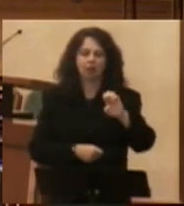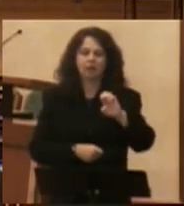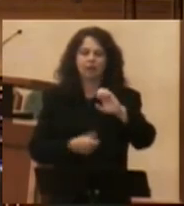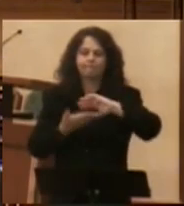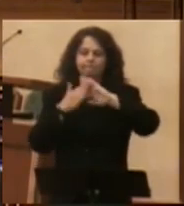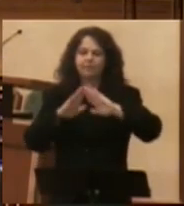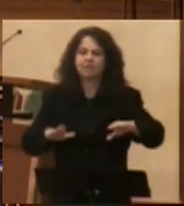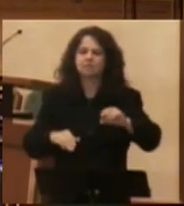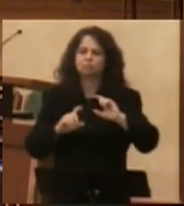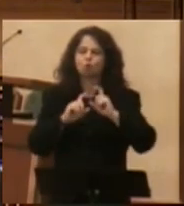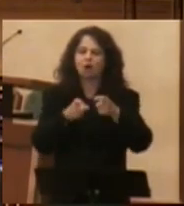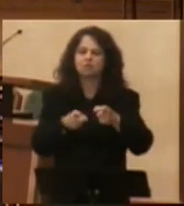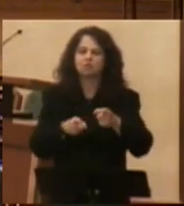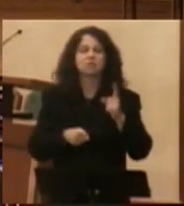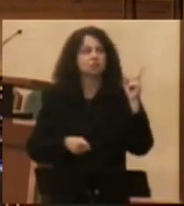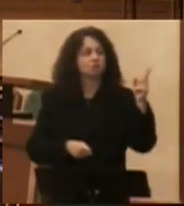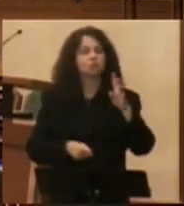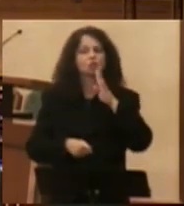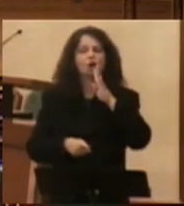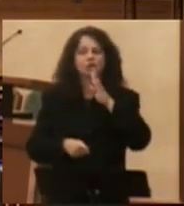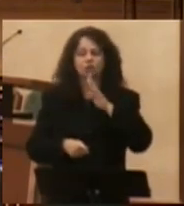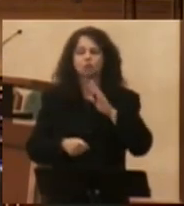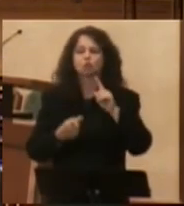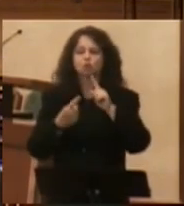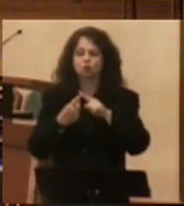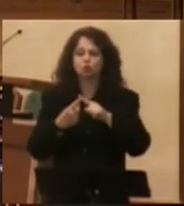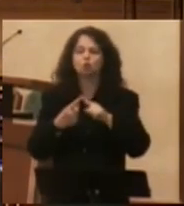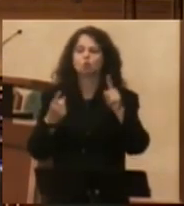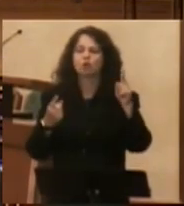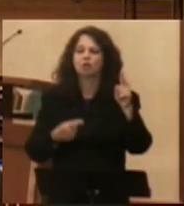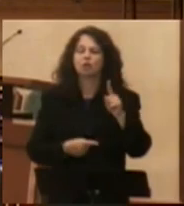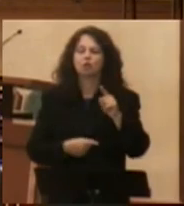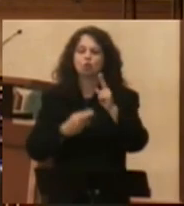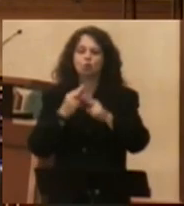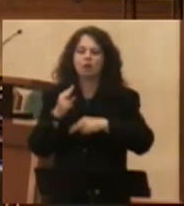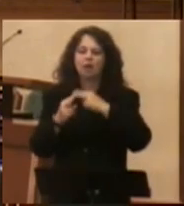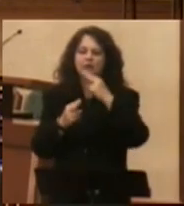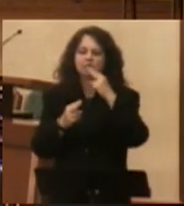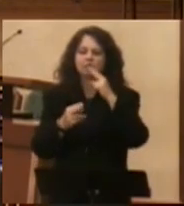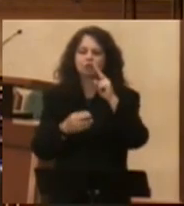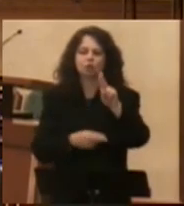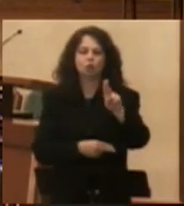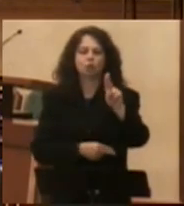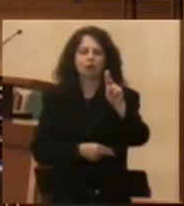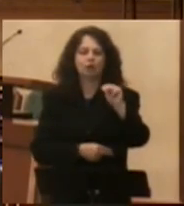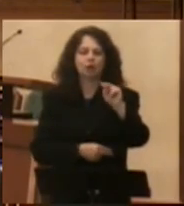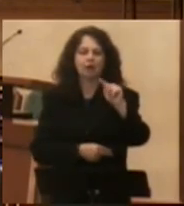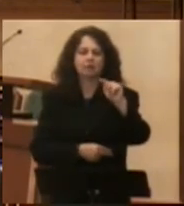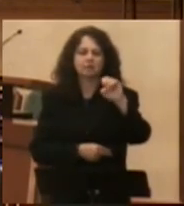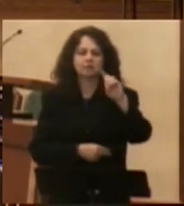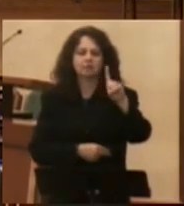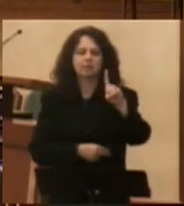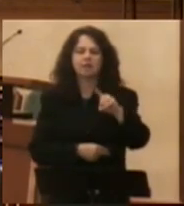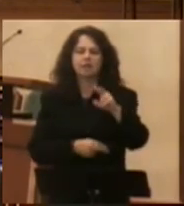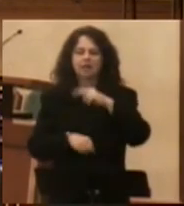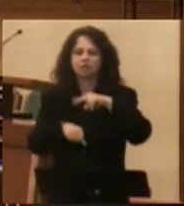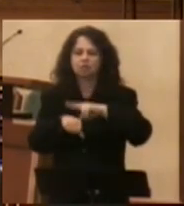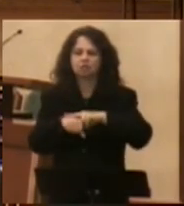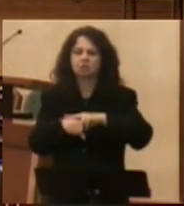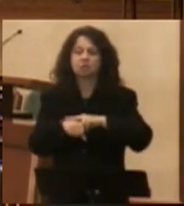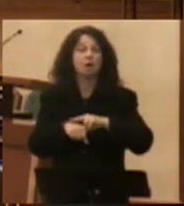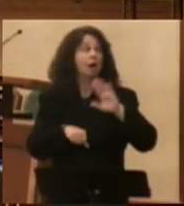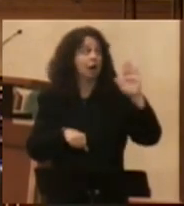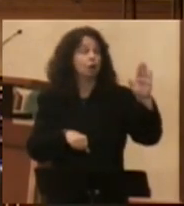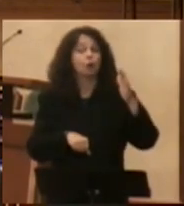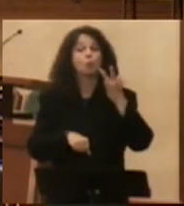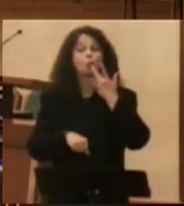invitation to speak to the United Nations on her 16th birthday. About the importance of education.